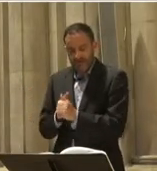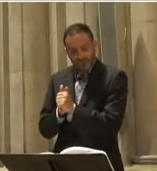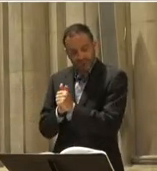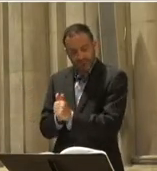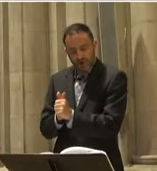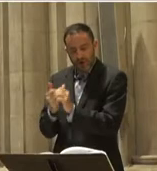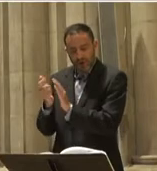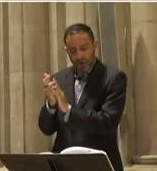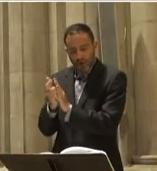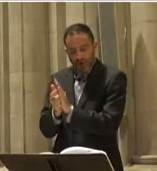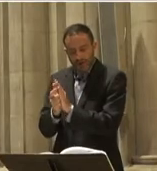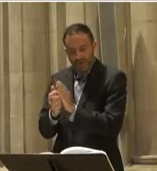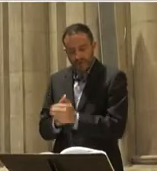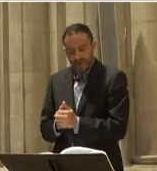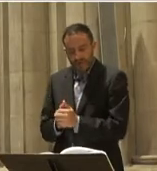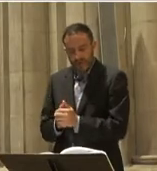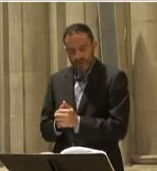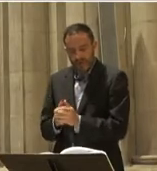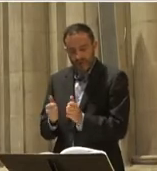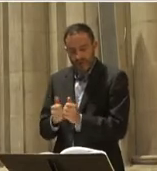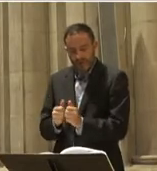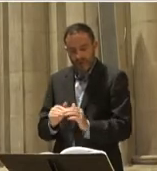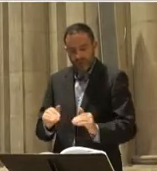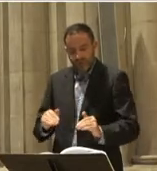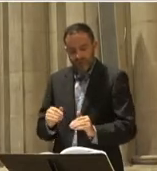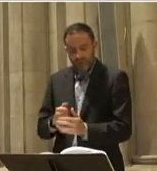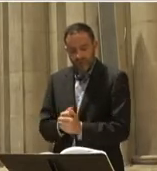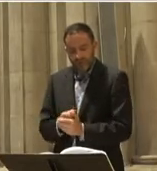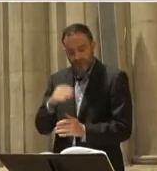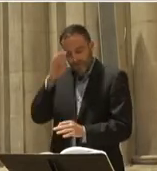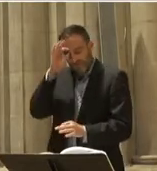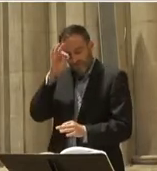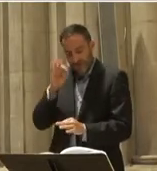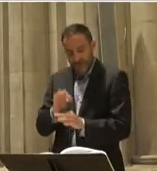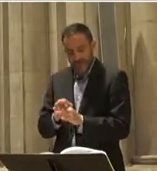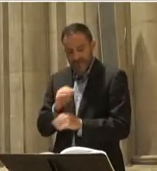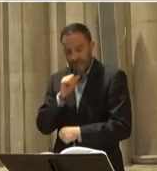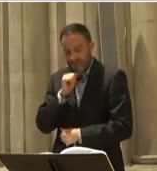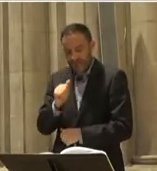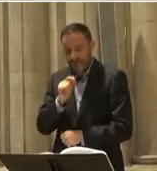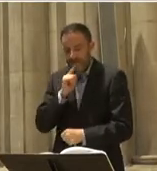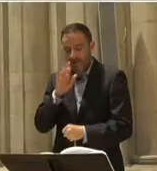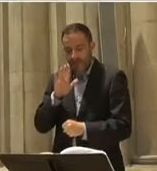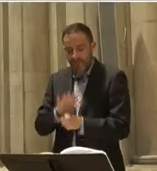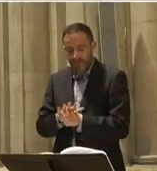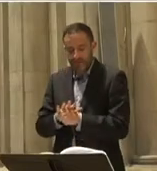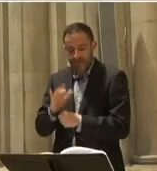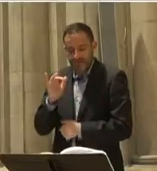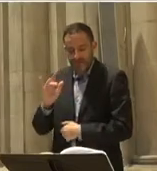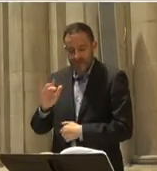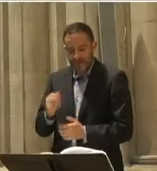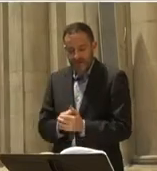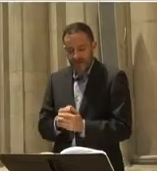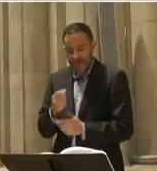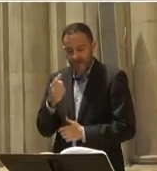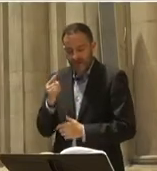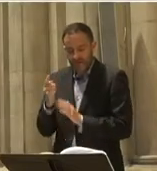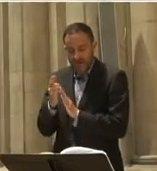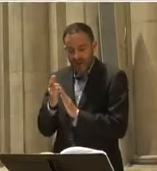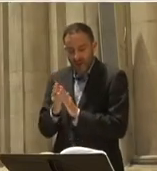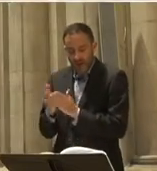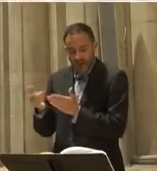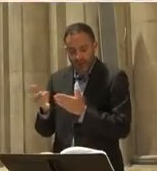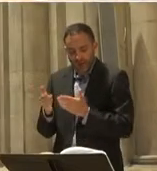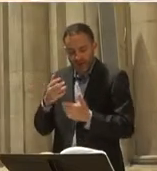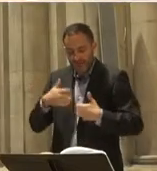is the adherents of the law who are to be the heirs, faith is null and the promise is void. For the